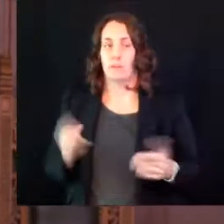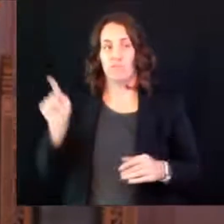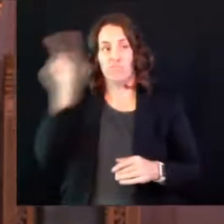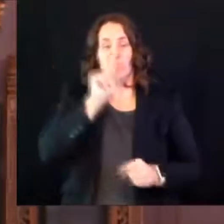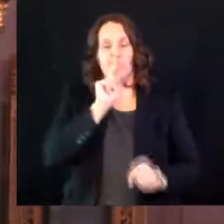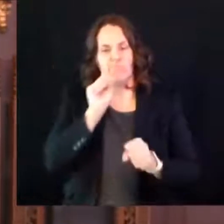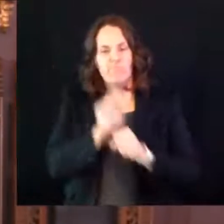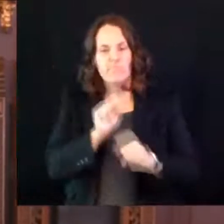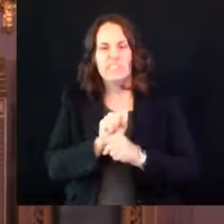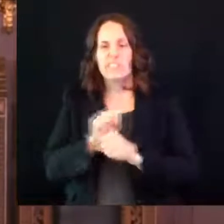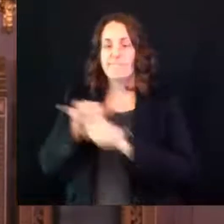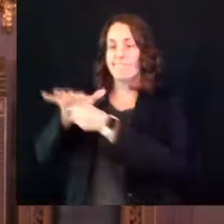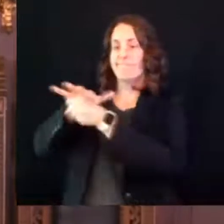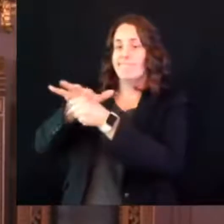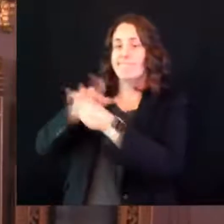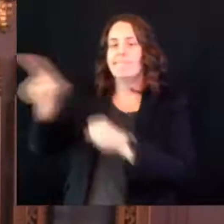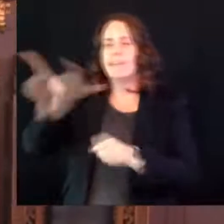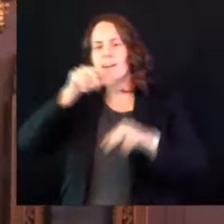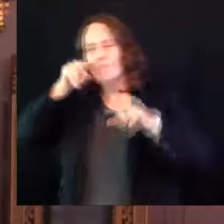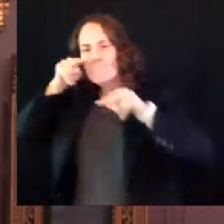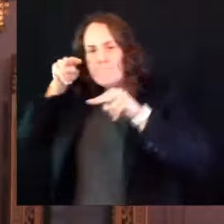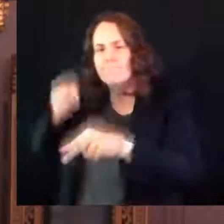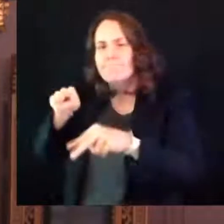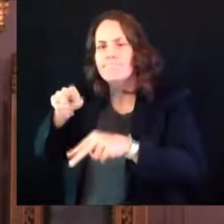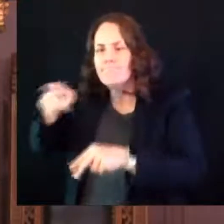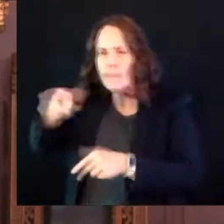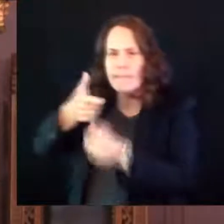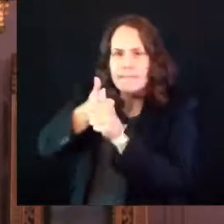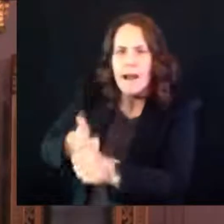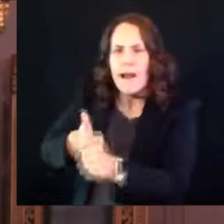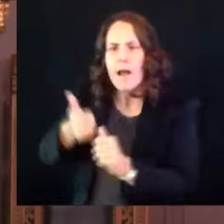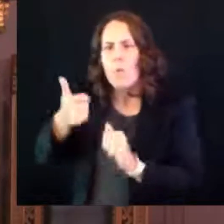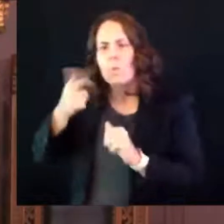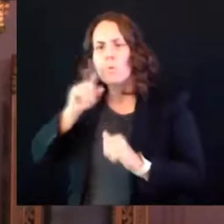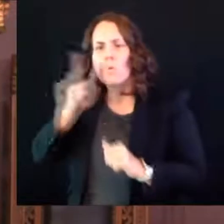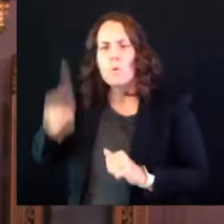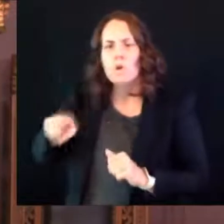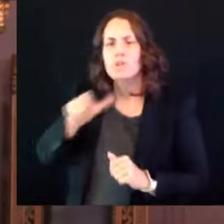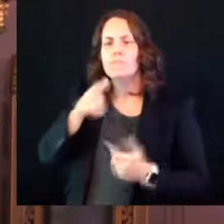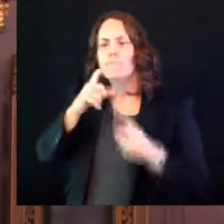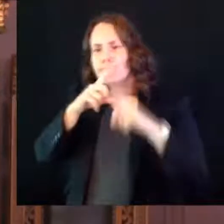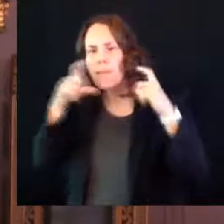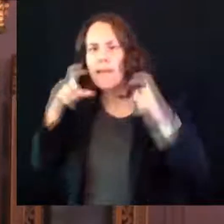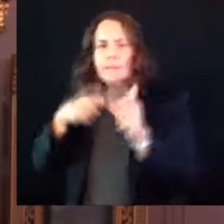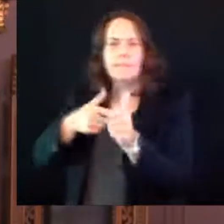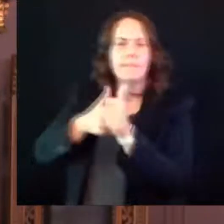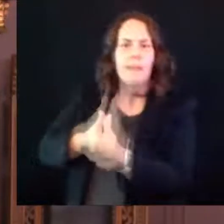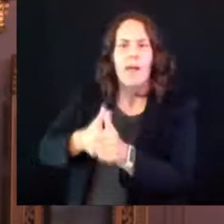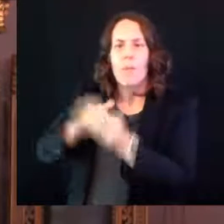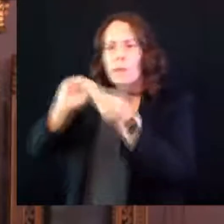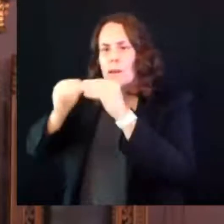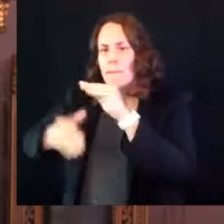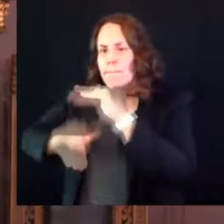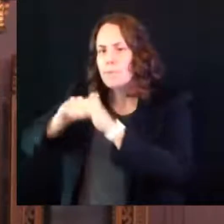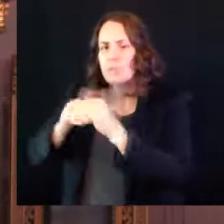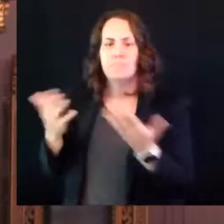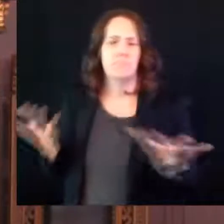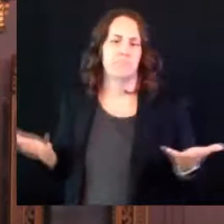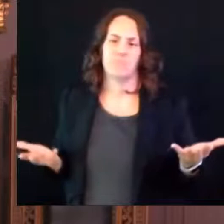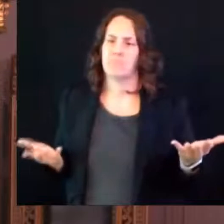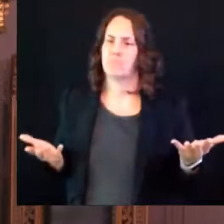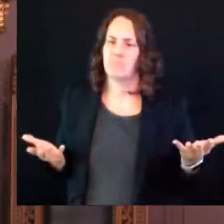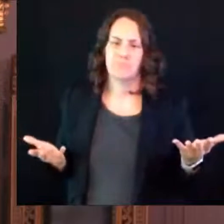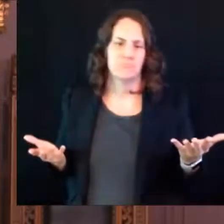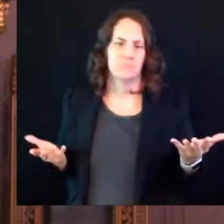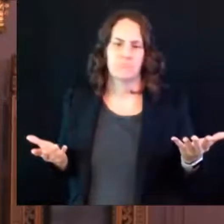mask is not important. It is important, and so yes, we do hear those